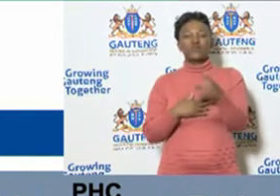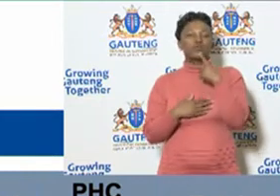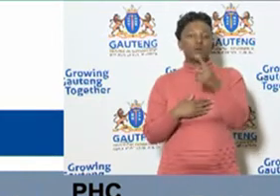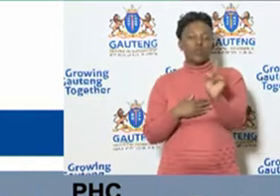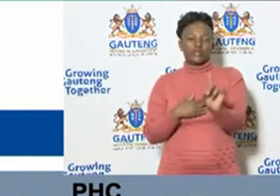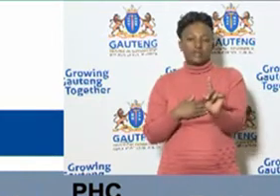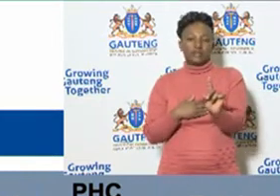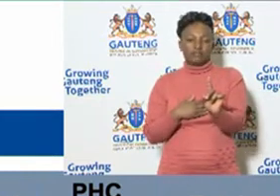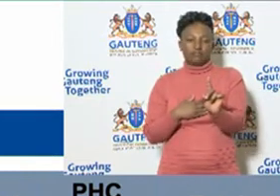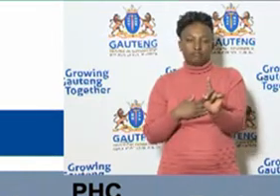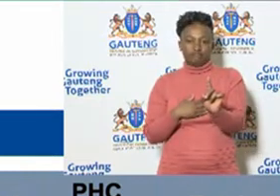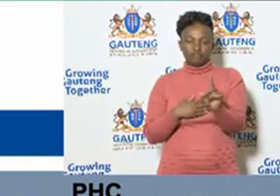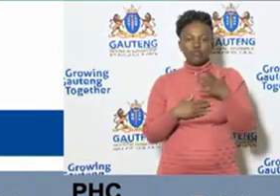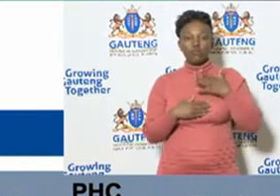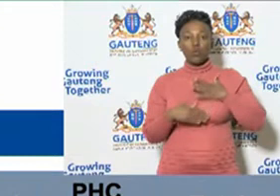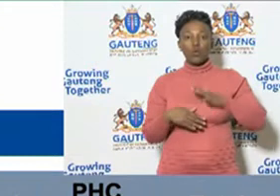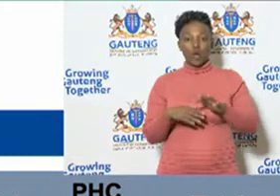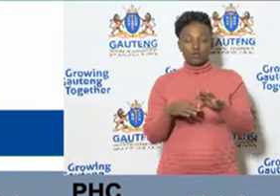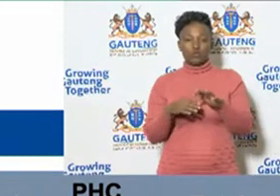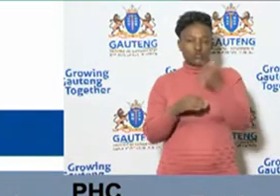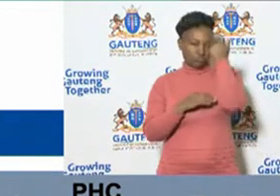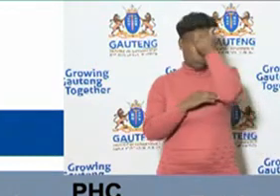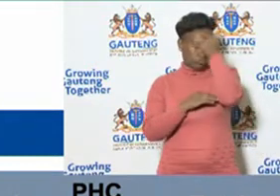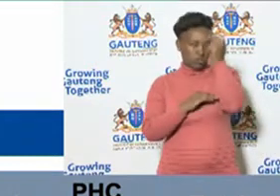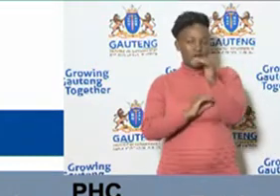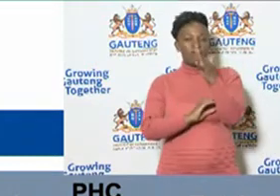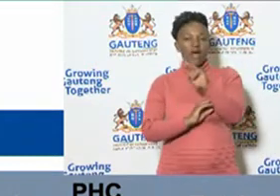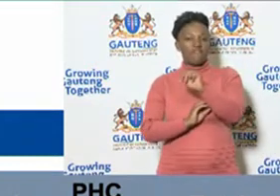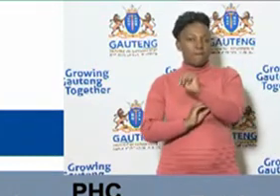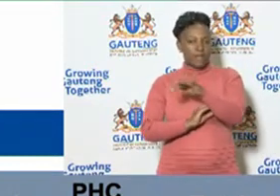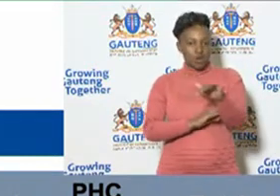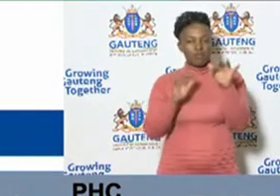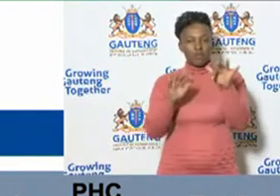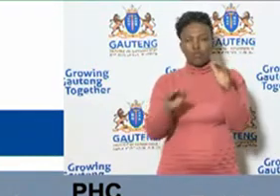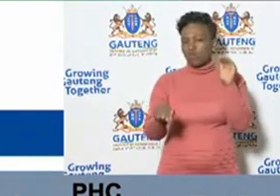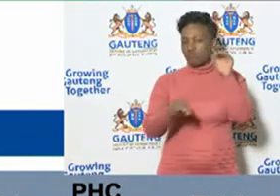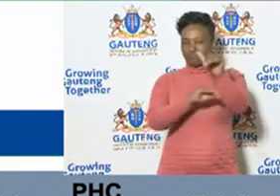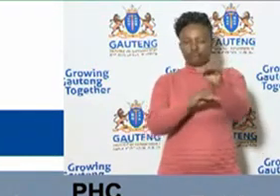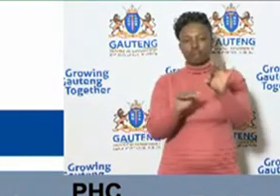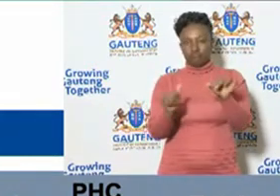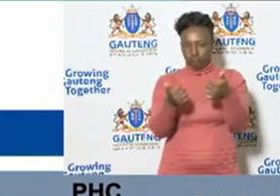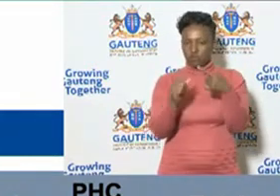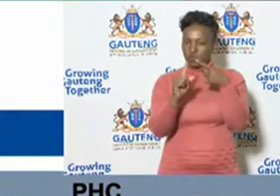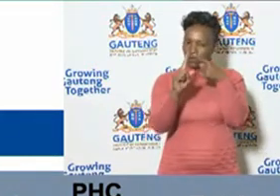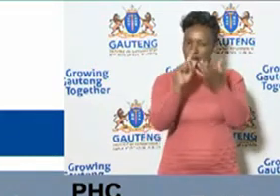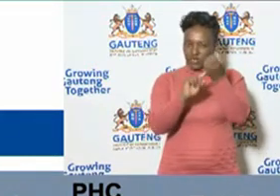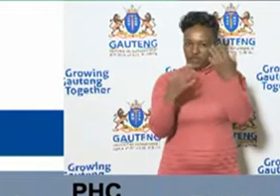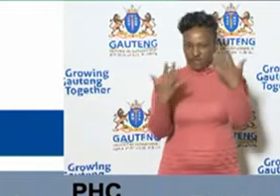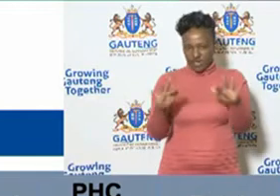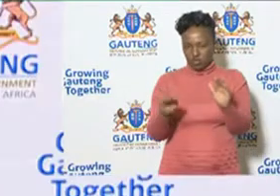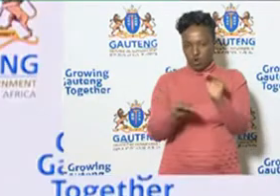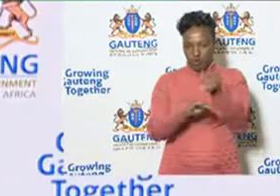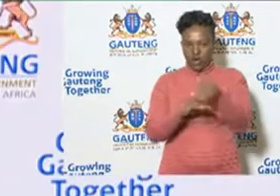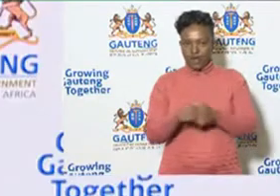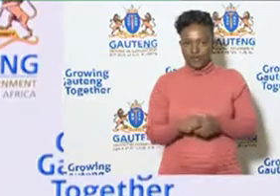to screen 5 million people by the end of May. We have surpassed that target. We had said to you we